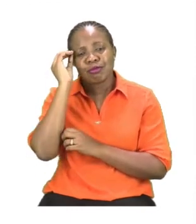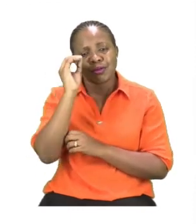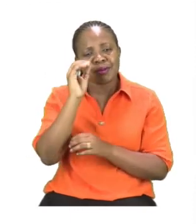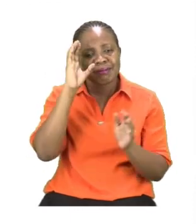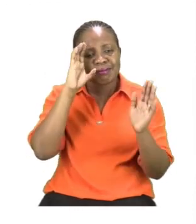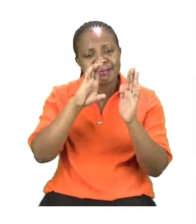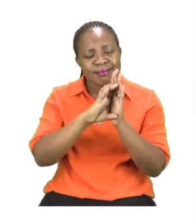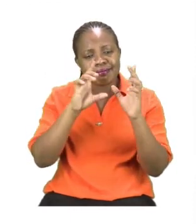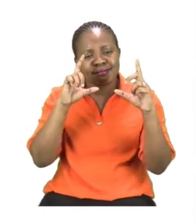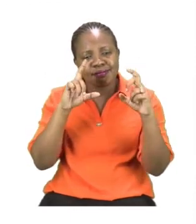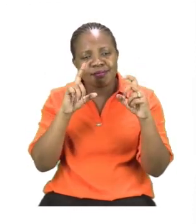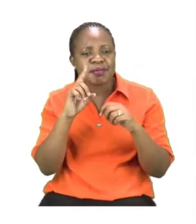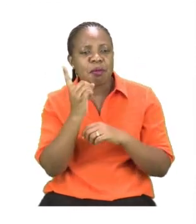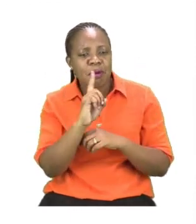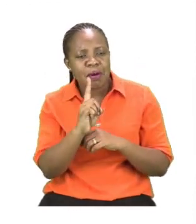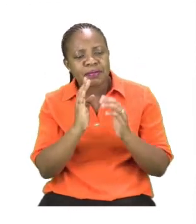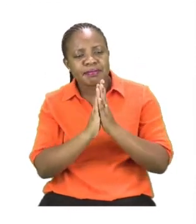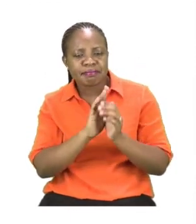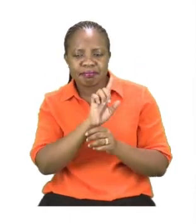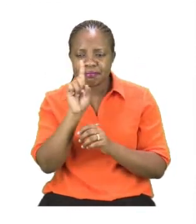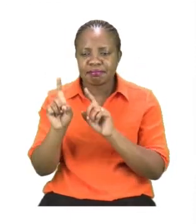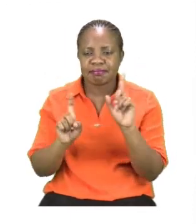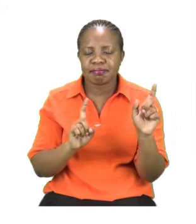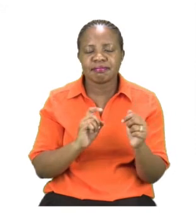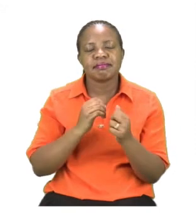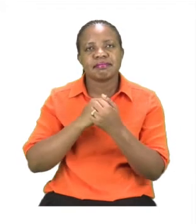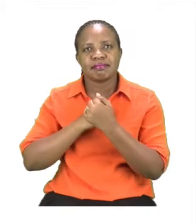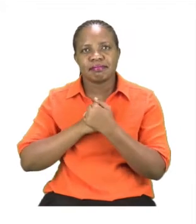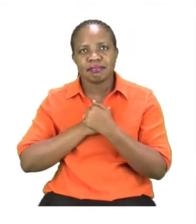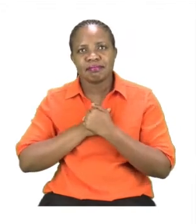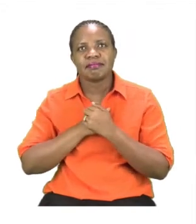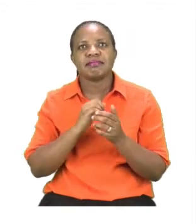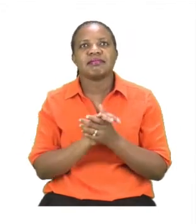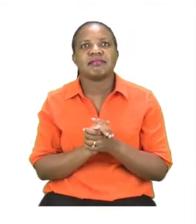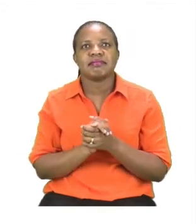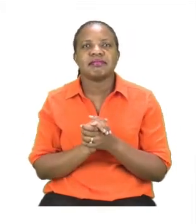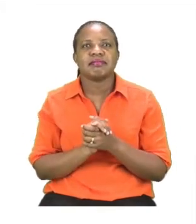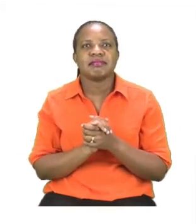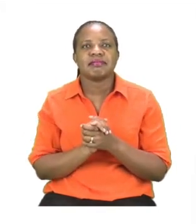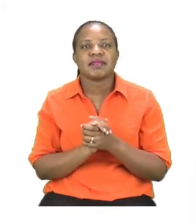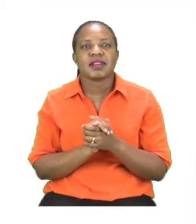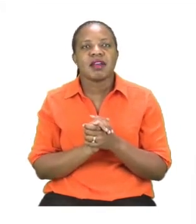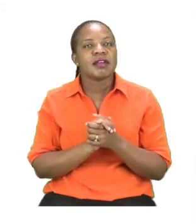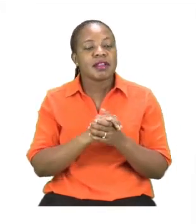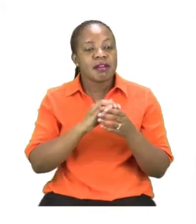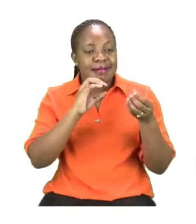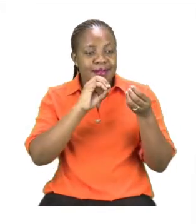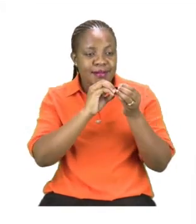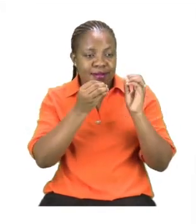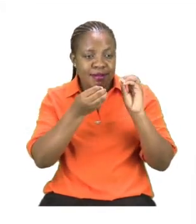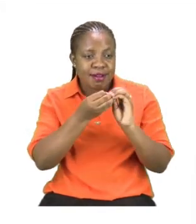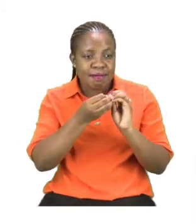After you have numbered the pictures, it is time for a crossword puzzle. Now, the